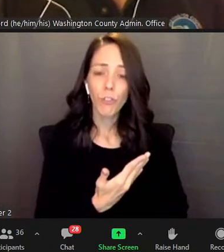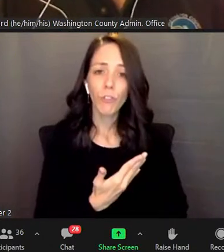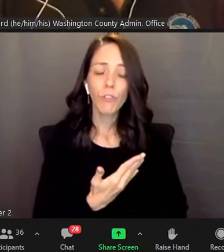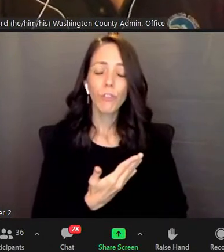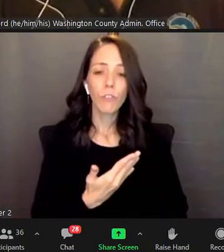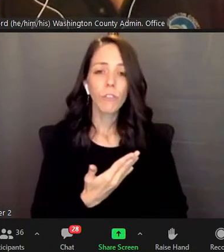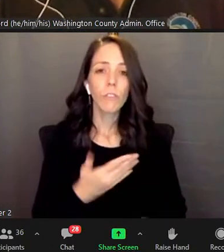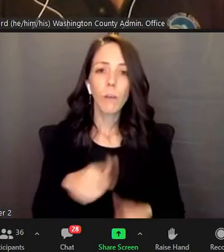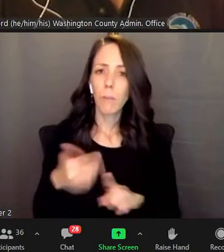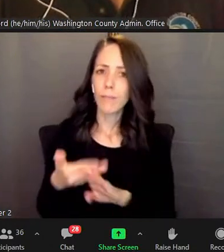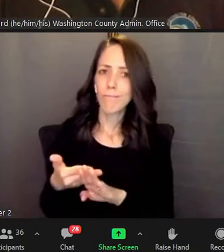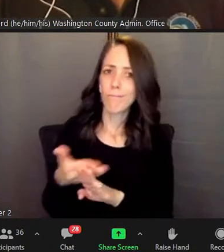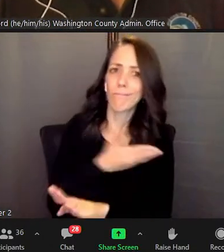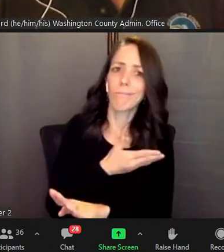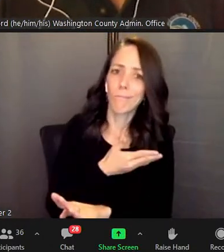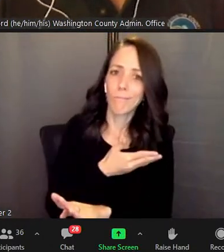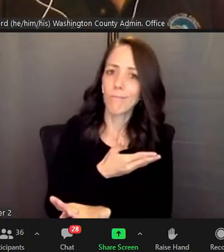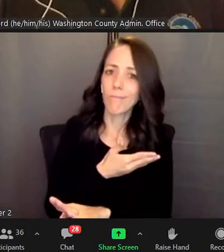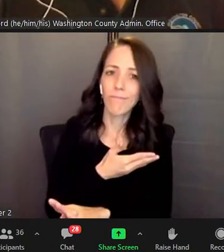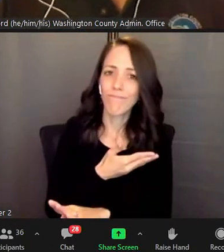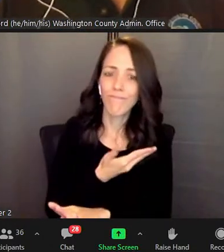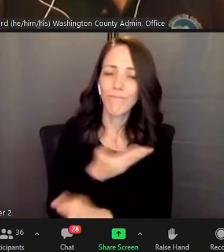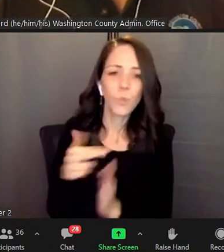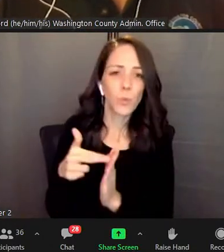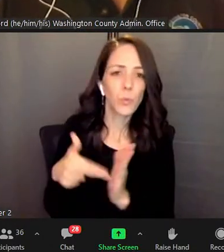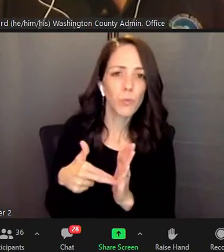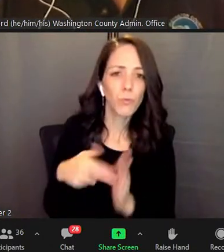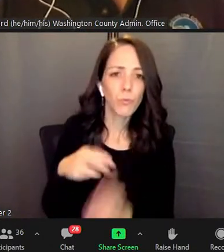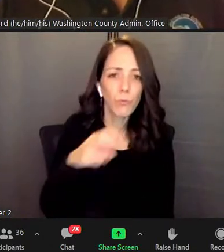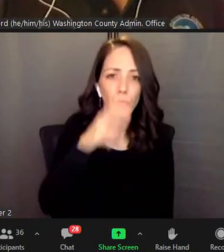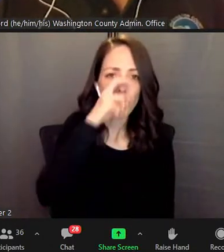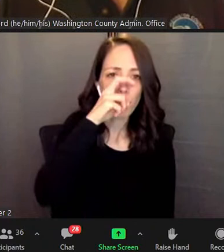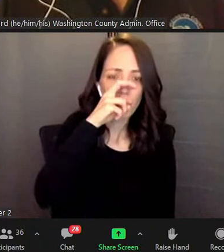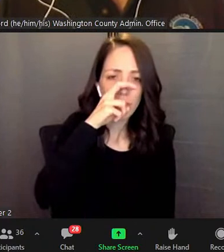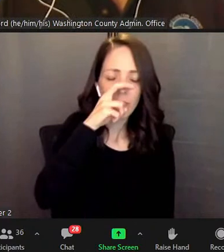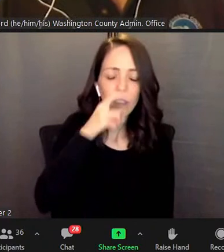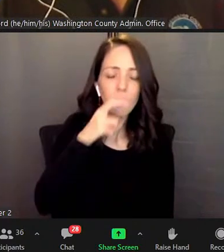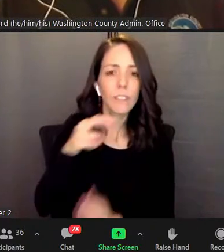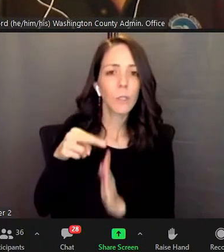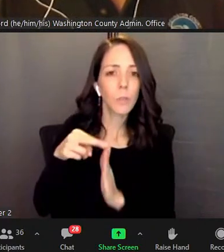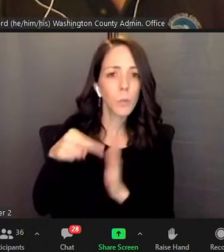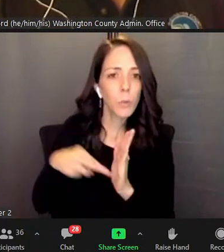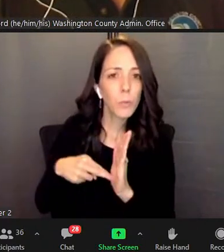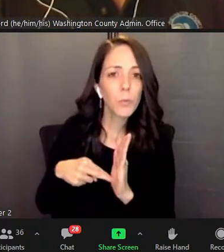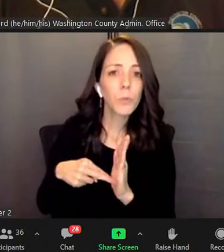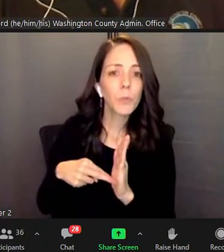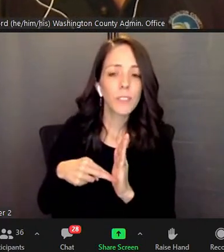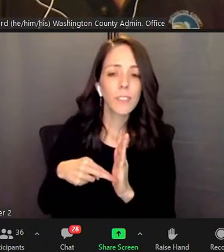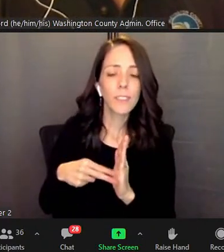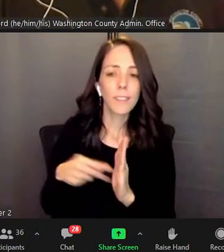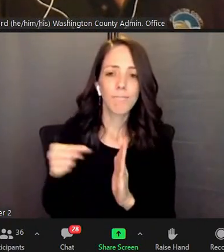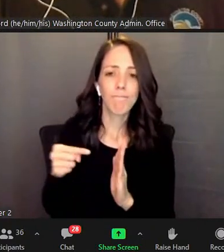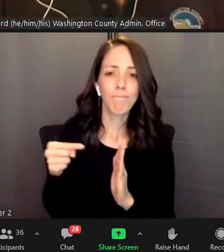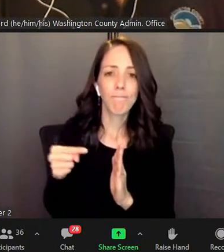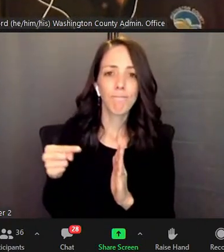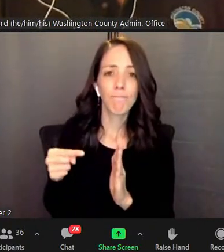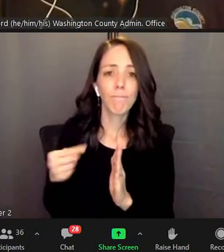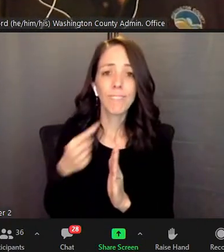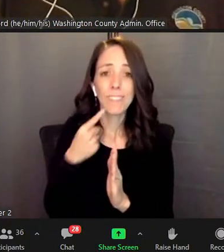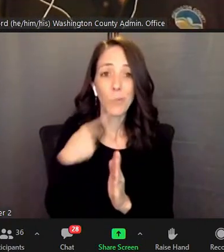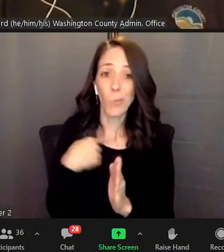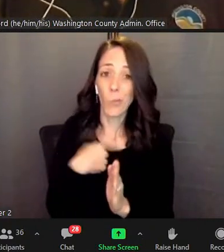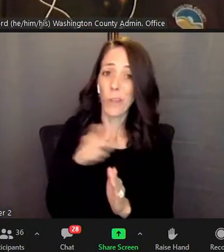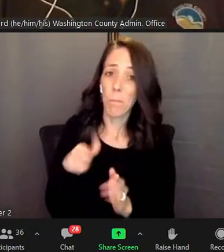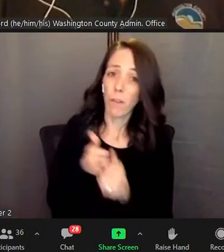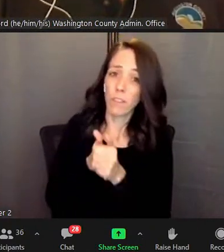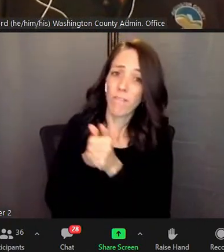to last week, because of the rules that the US Treasury put in that we have to follow in